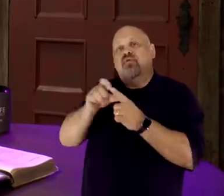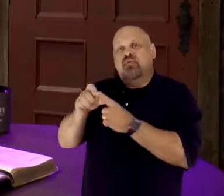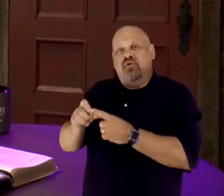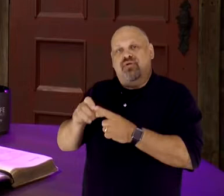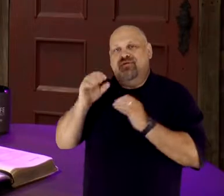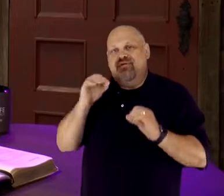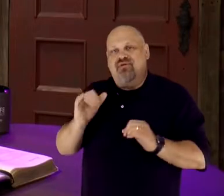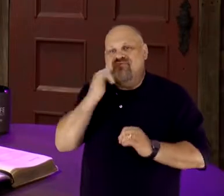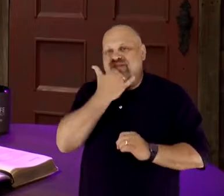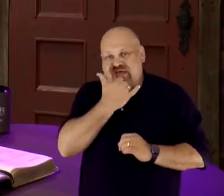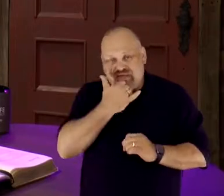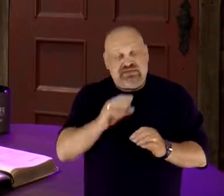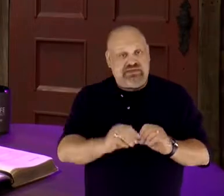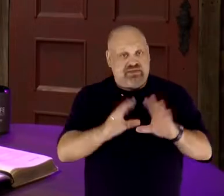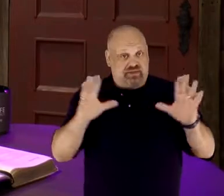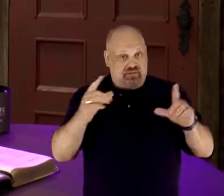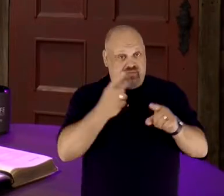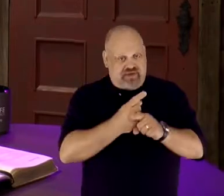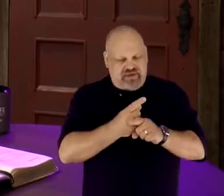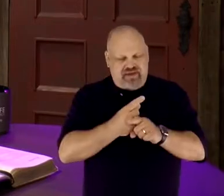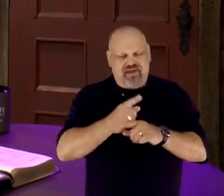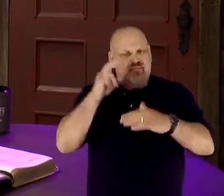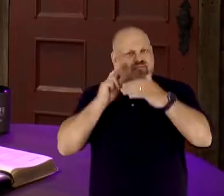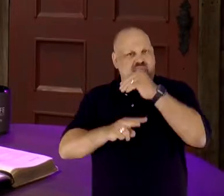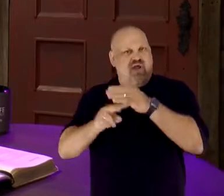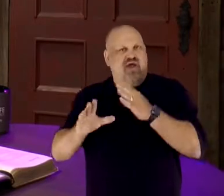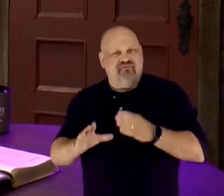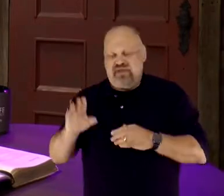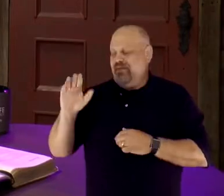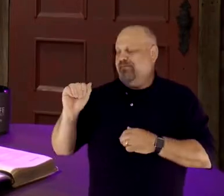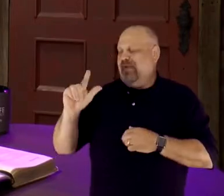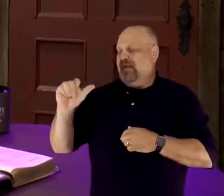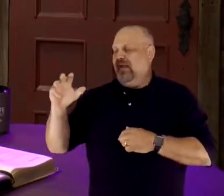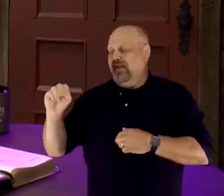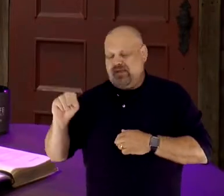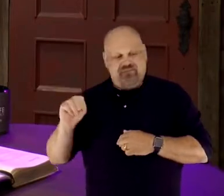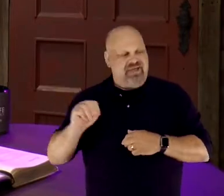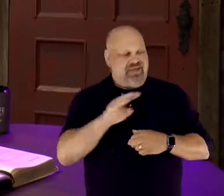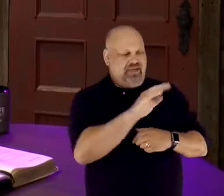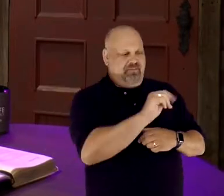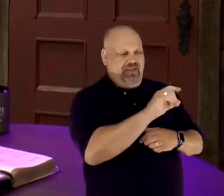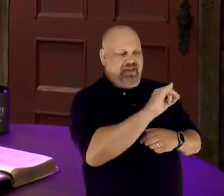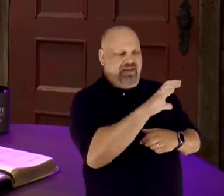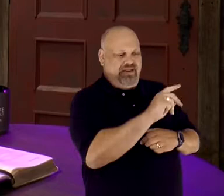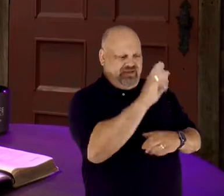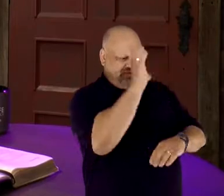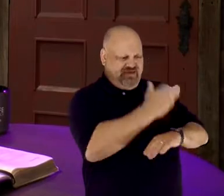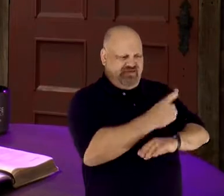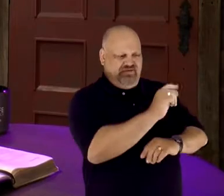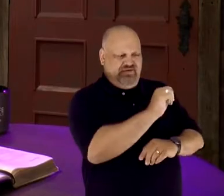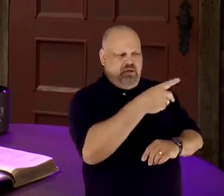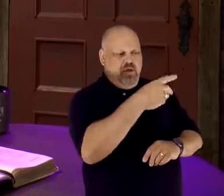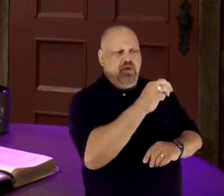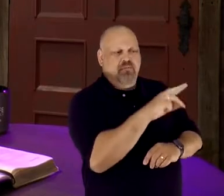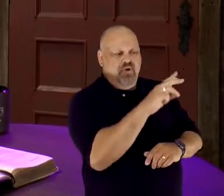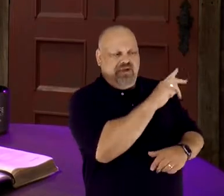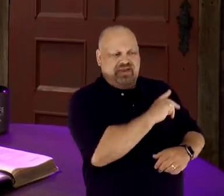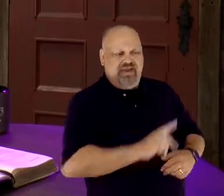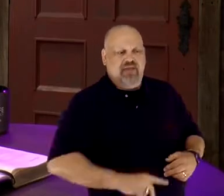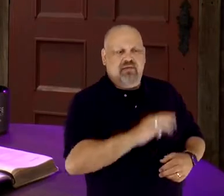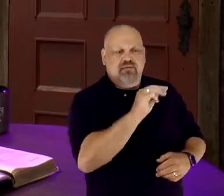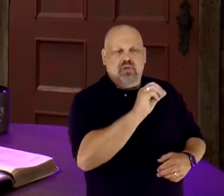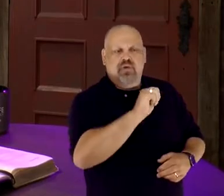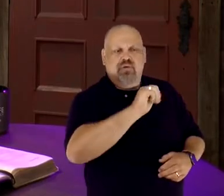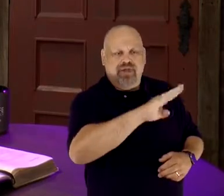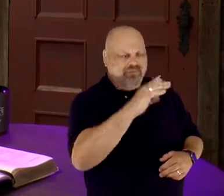it? The prophet Balaam was summoned by Balak, son of Zippor, king of Moab, who sought a blessing for his people